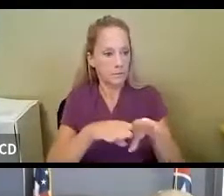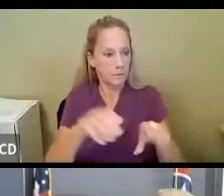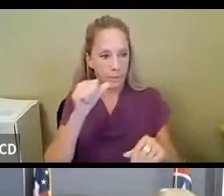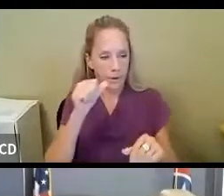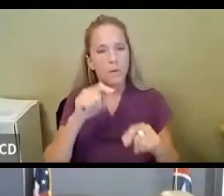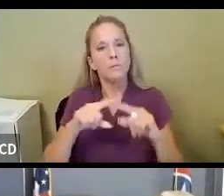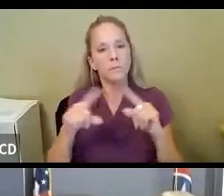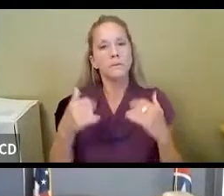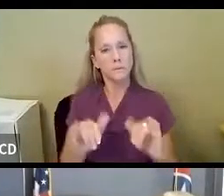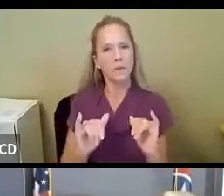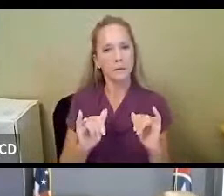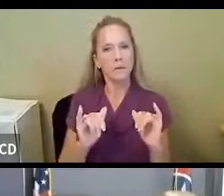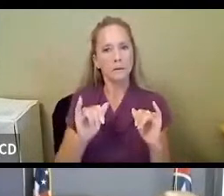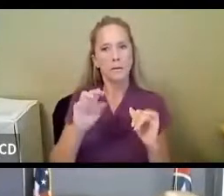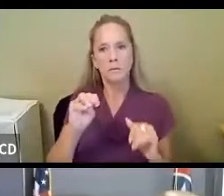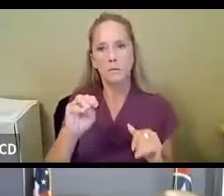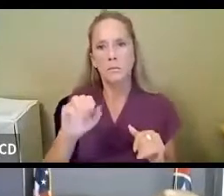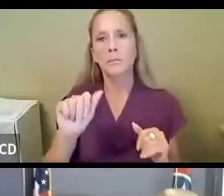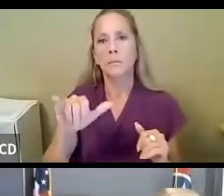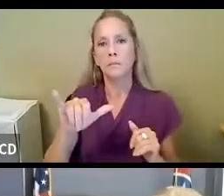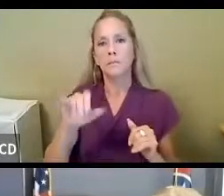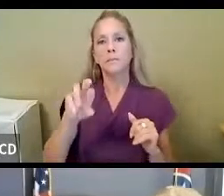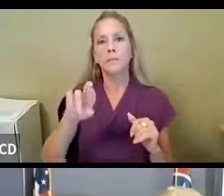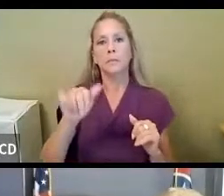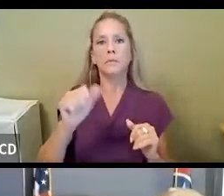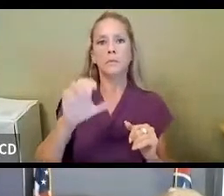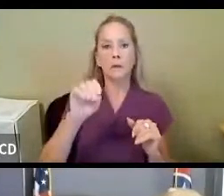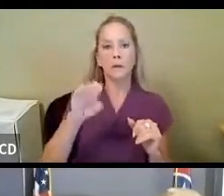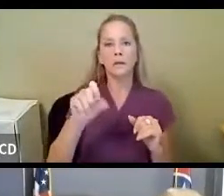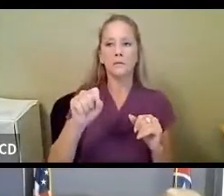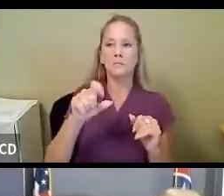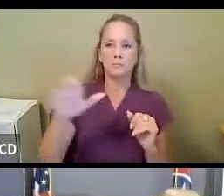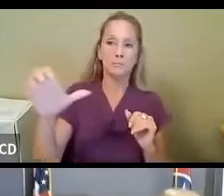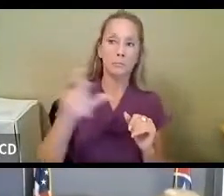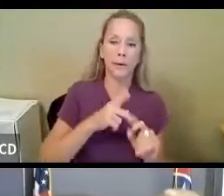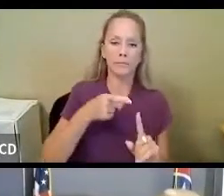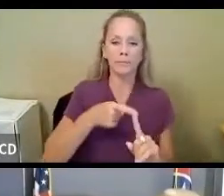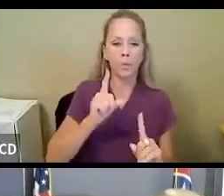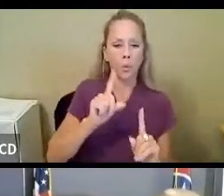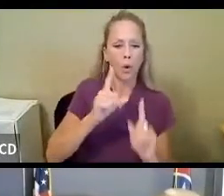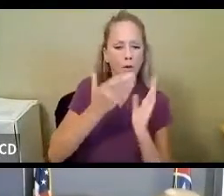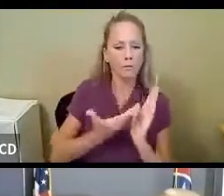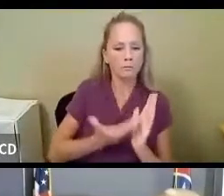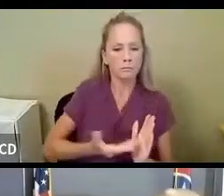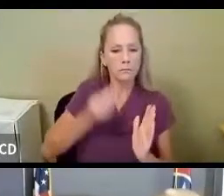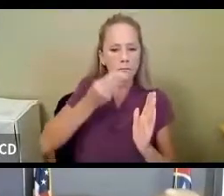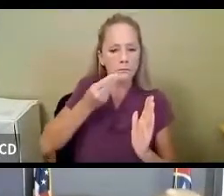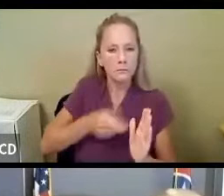there's precedent, and Mayor Jacobs, back to the data piece. I mean, we're, as they say, we're,